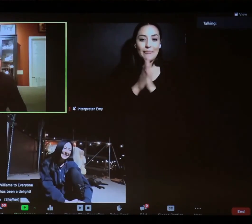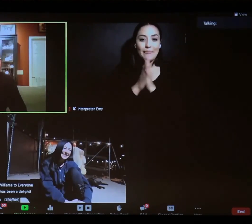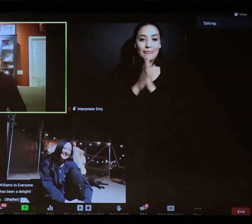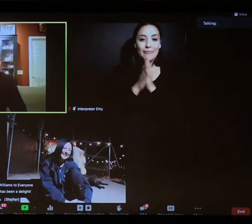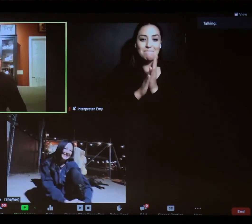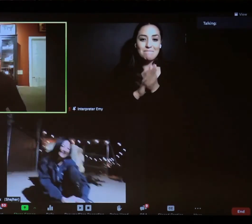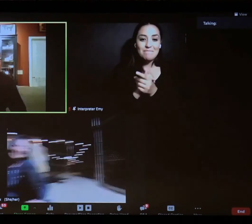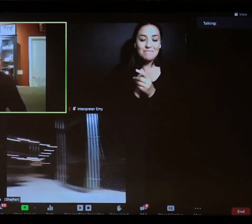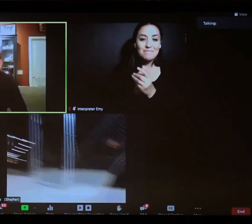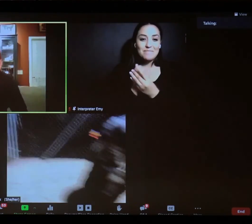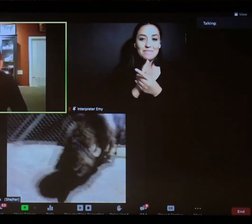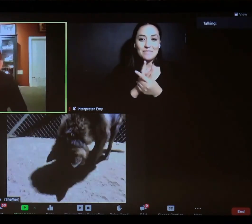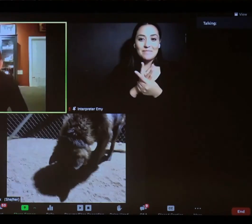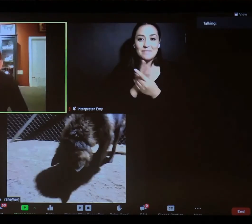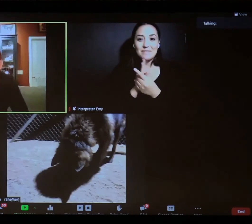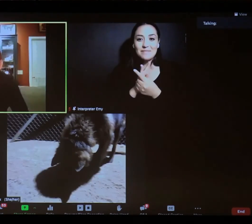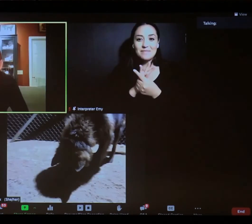He's great.